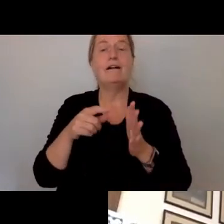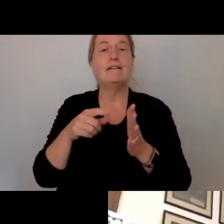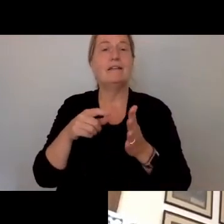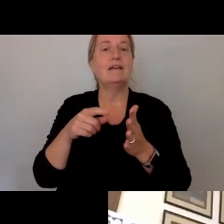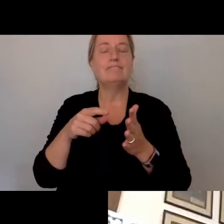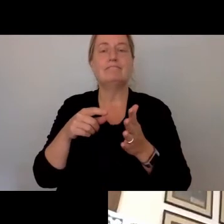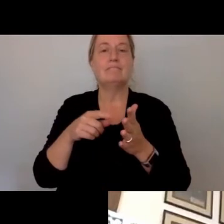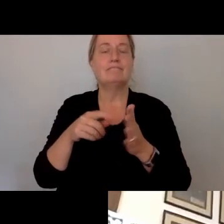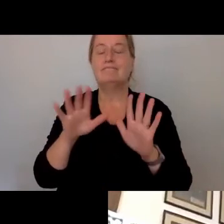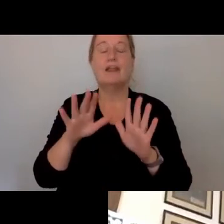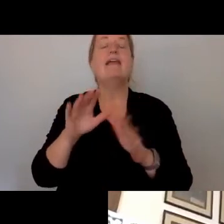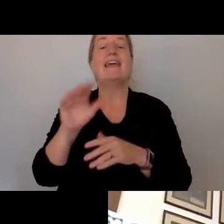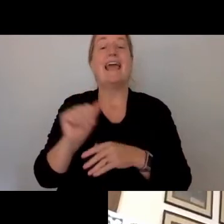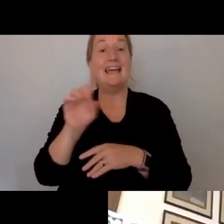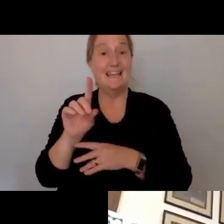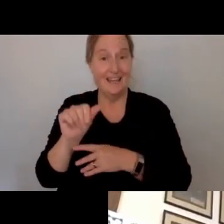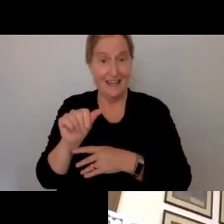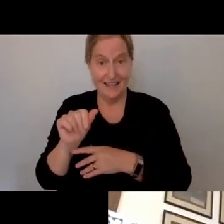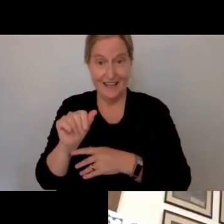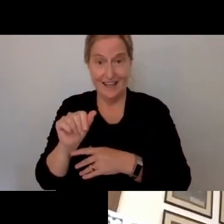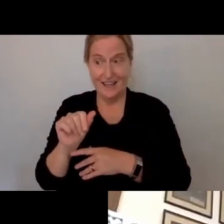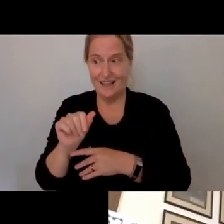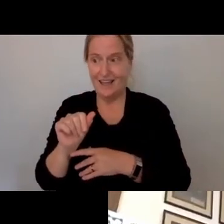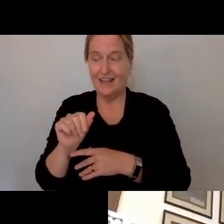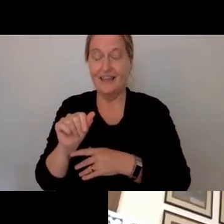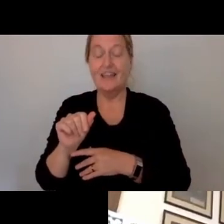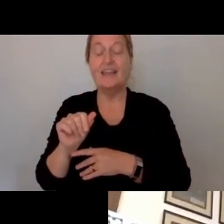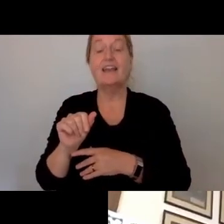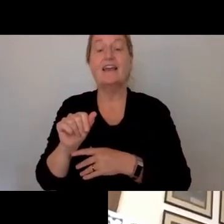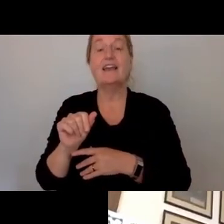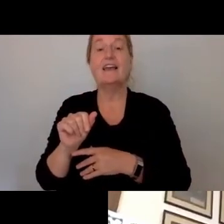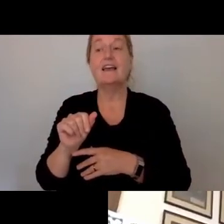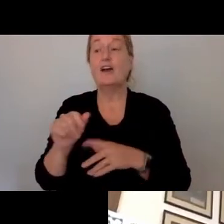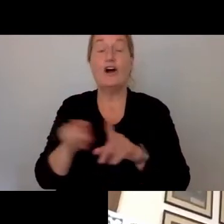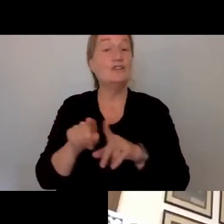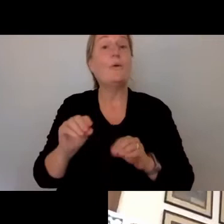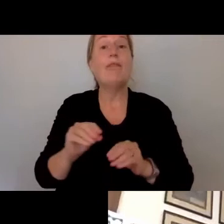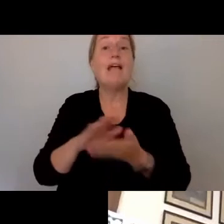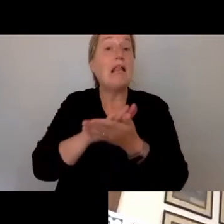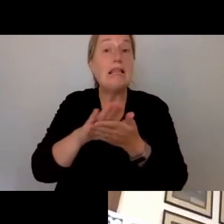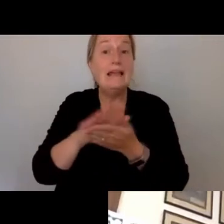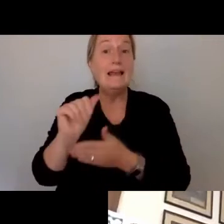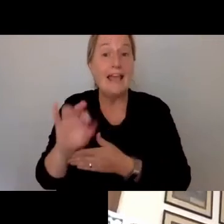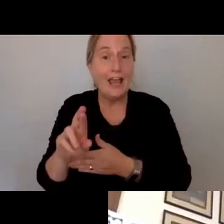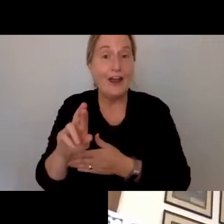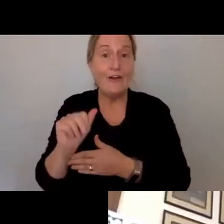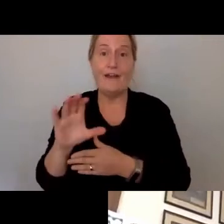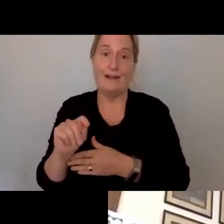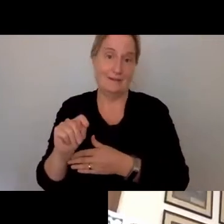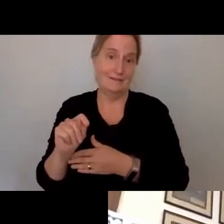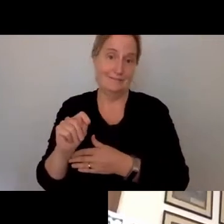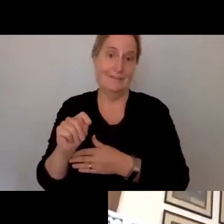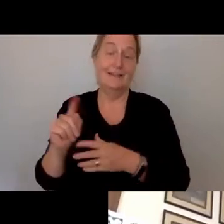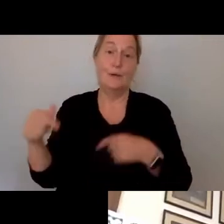Americans with Disabilities Act. In addition to the Americans with Disabilities Act, we did the Clean Air Act, which is gradually being taken apart since